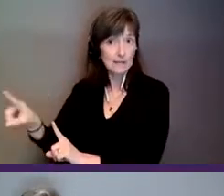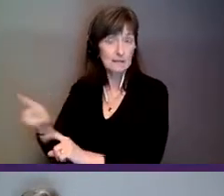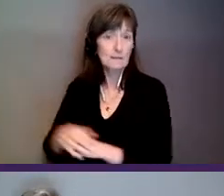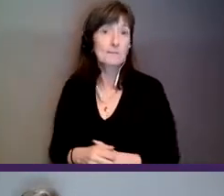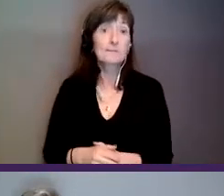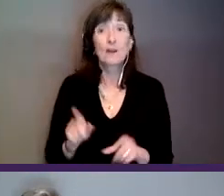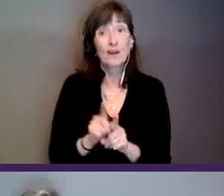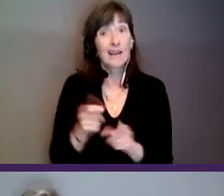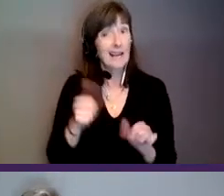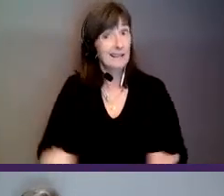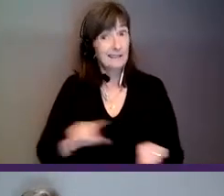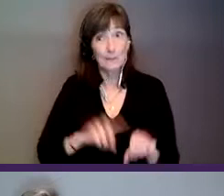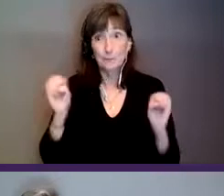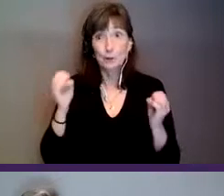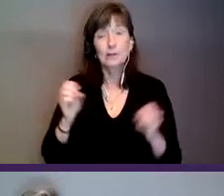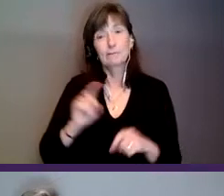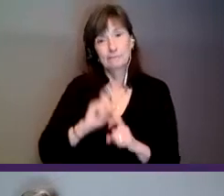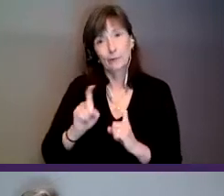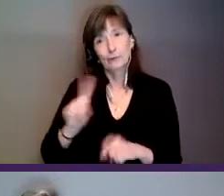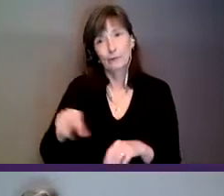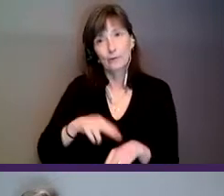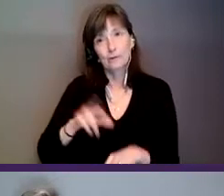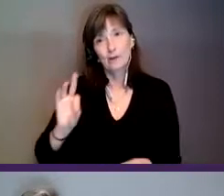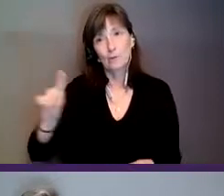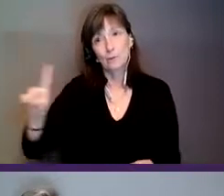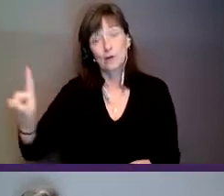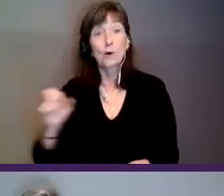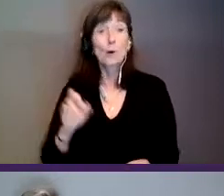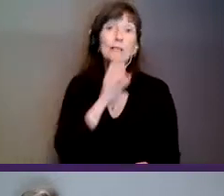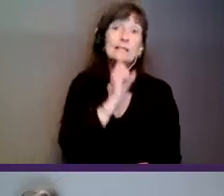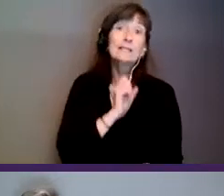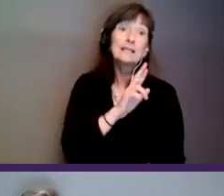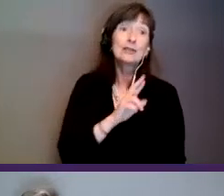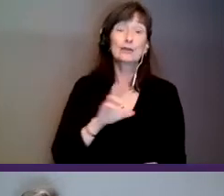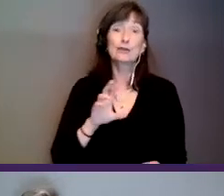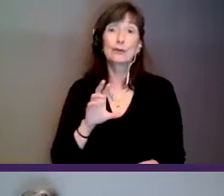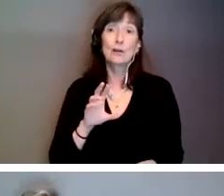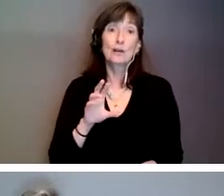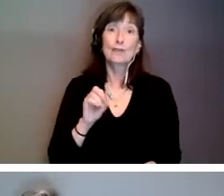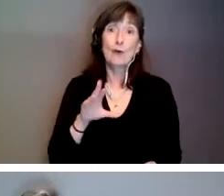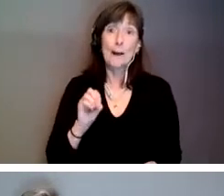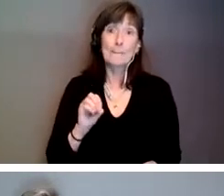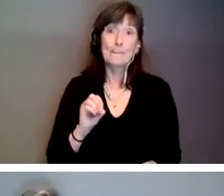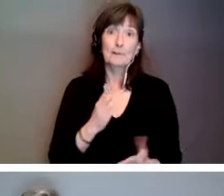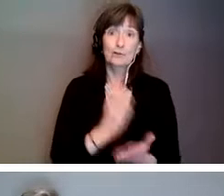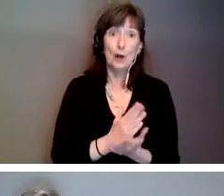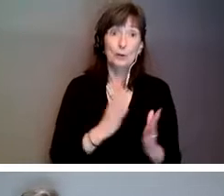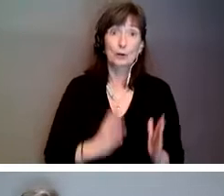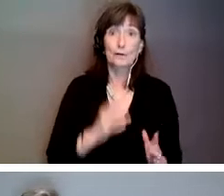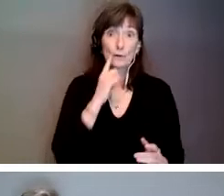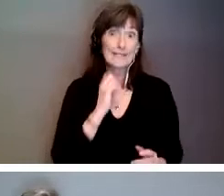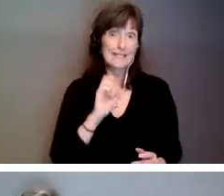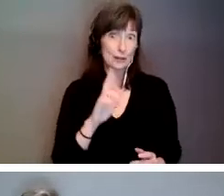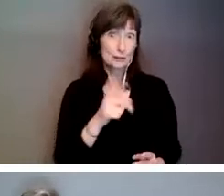people to call 911, and you can report anonymously to seniors, the Crime Stoppers line as well. And as I